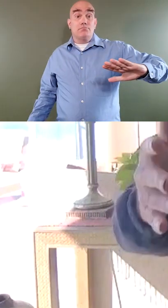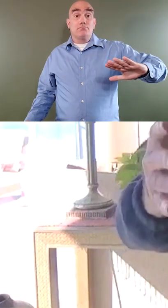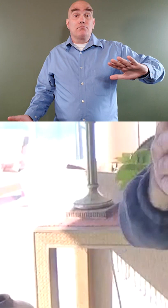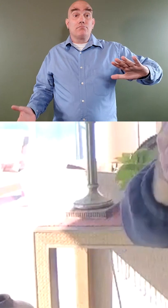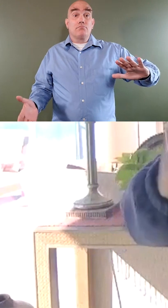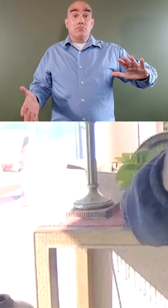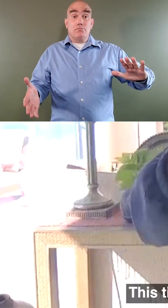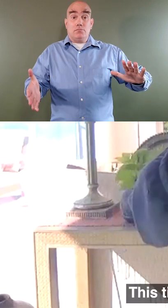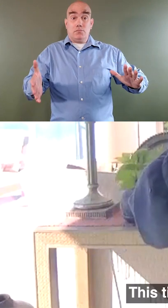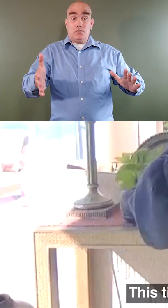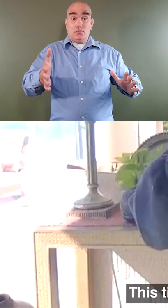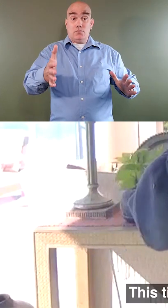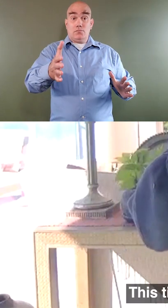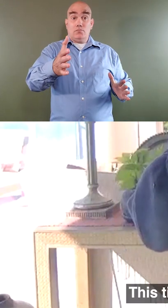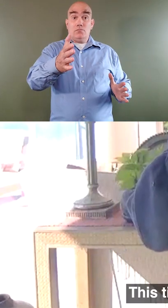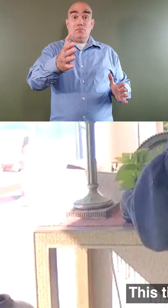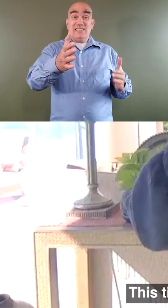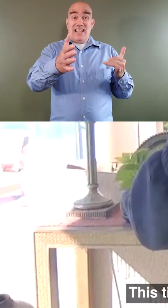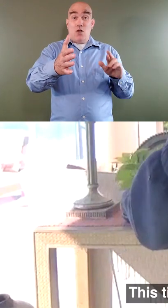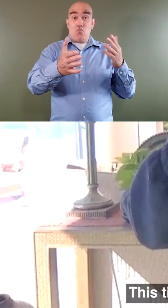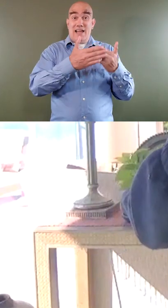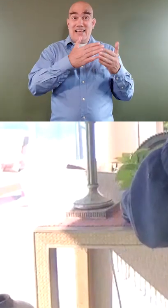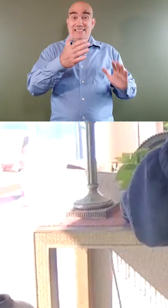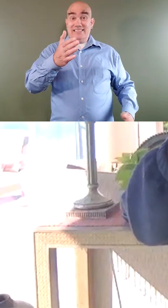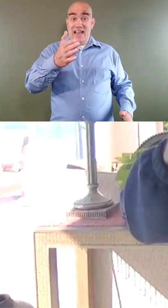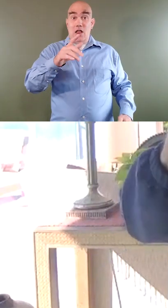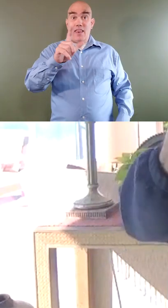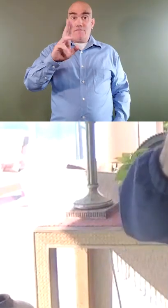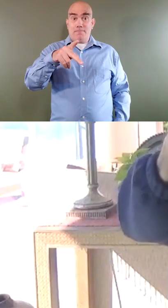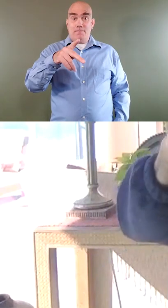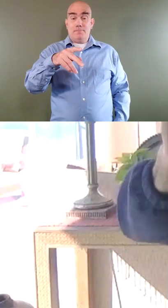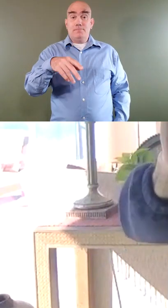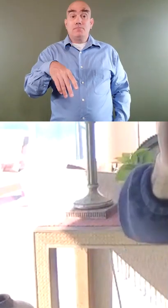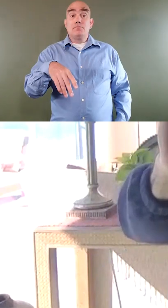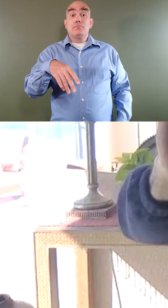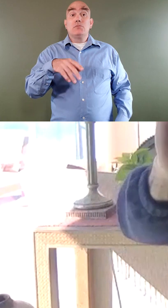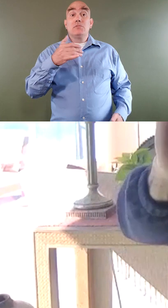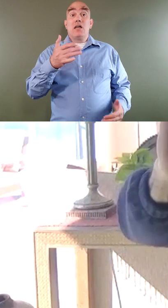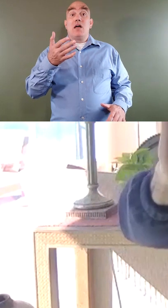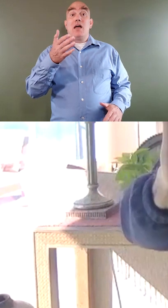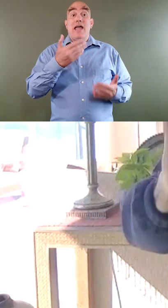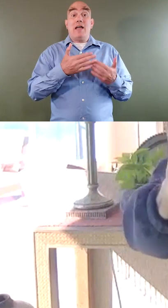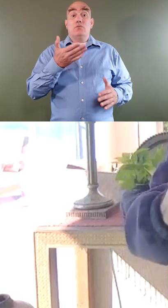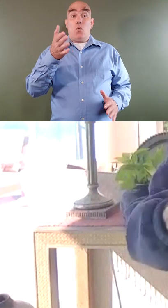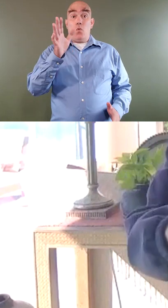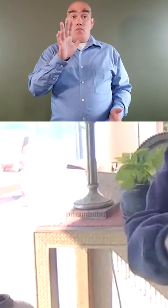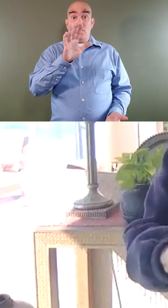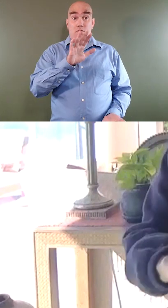Play the lute. This time right hand up, left hand down. Turn the hands over, facing each other, lower hand